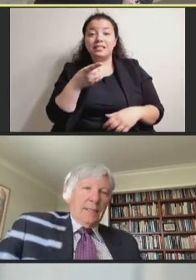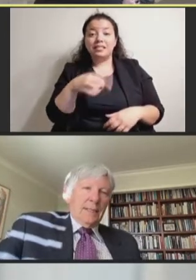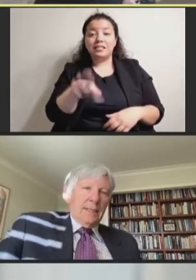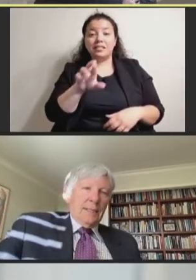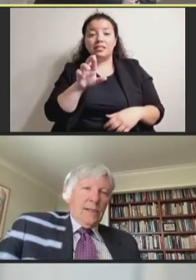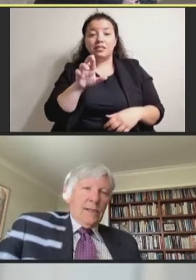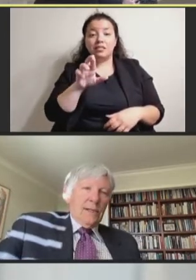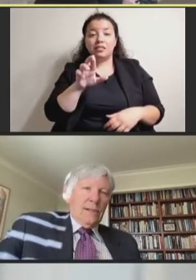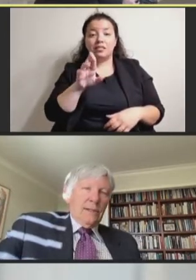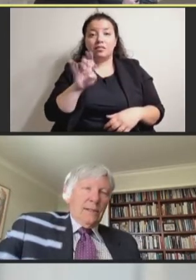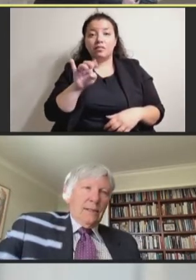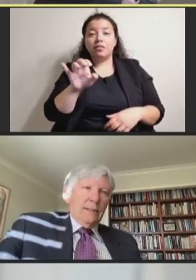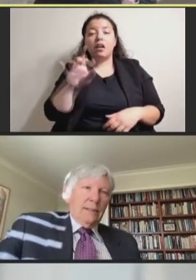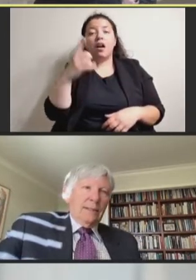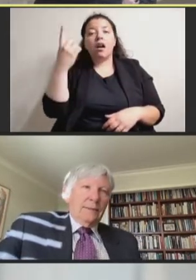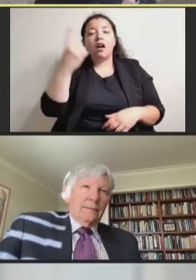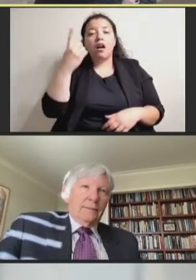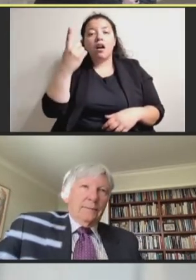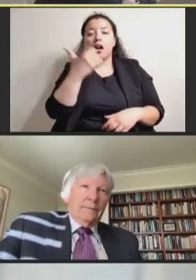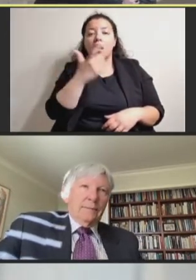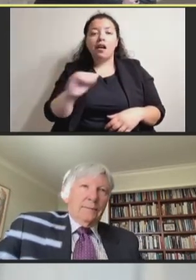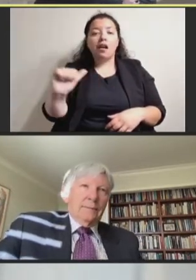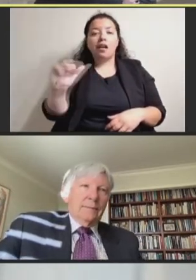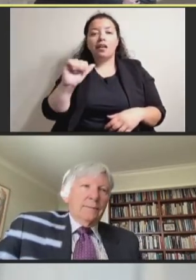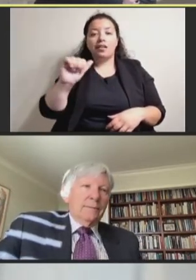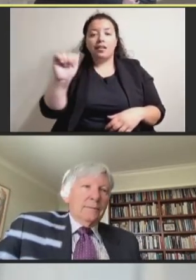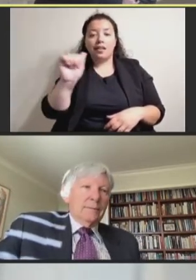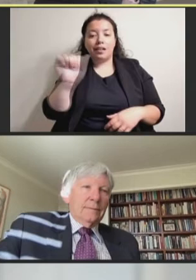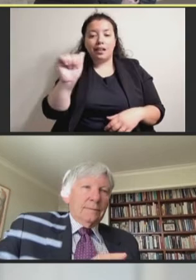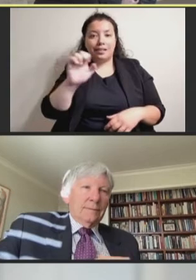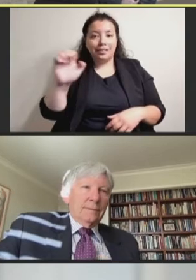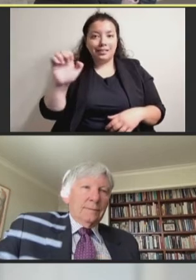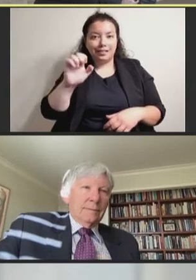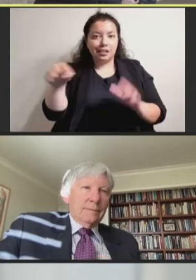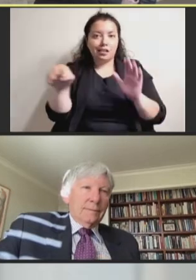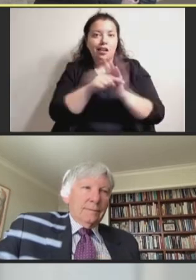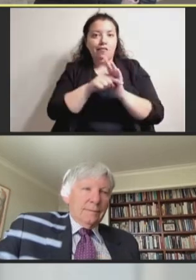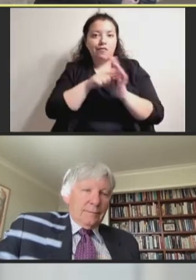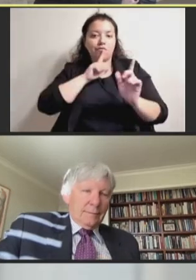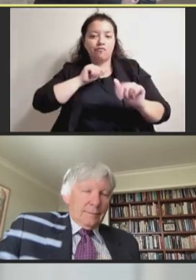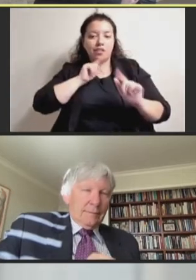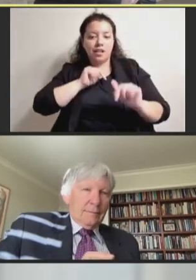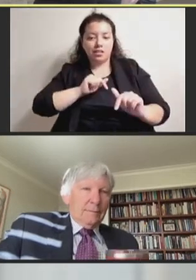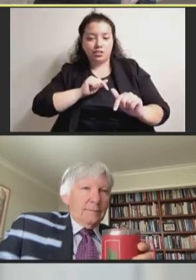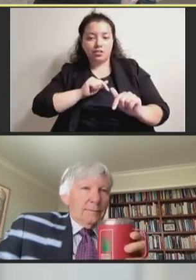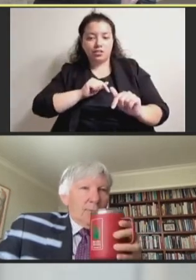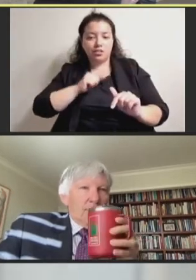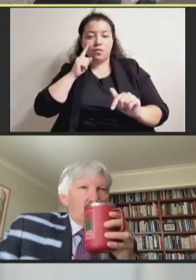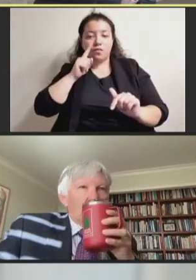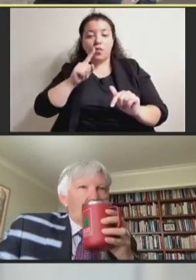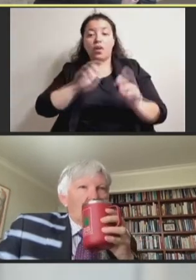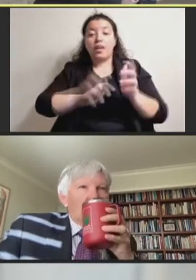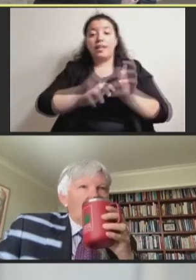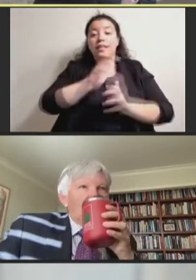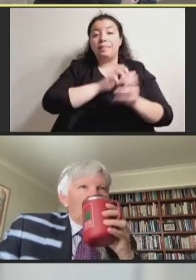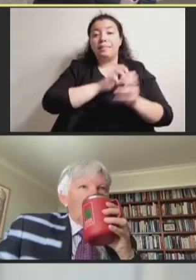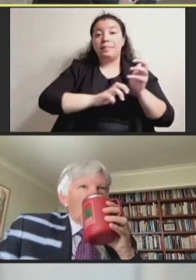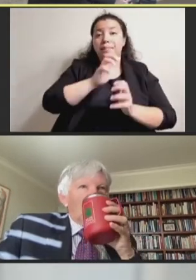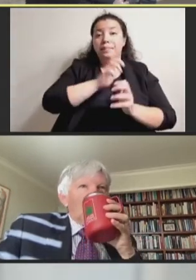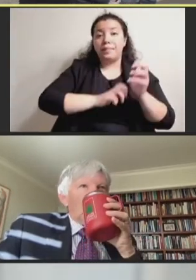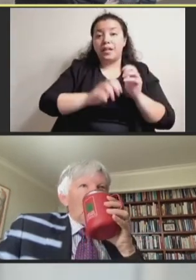from 50 microgram Moderna mix match boost to compare to the 100 microgram